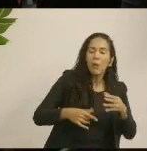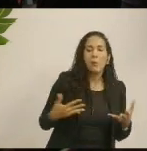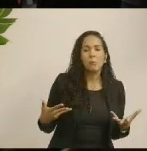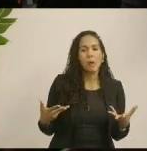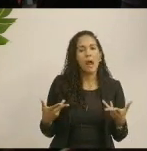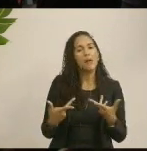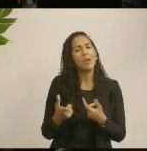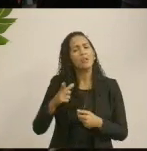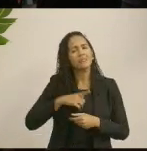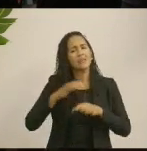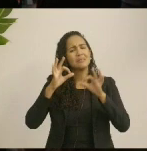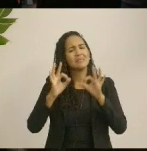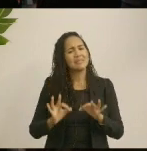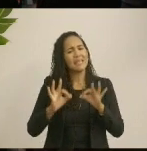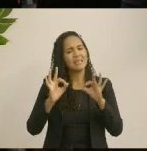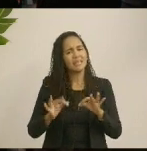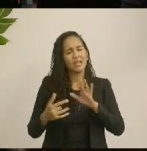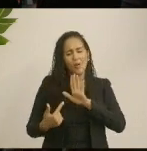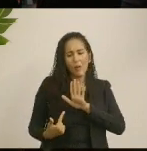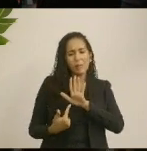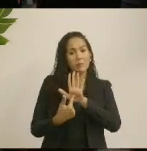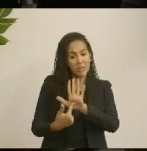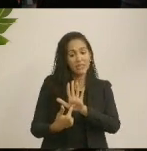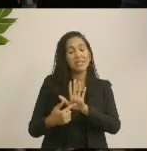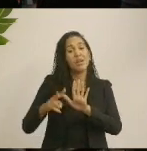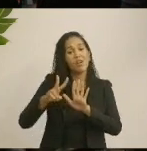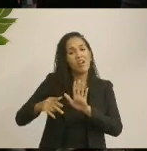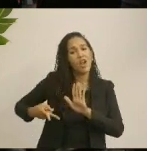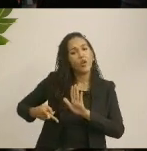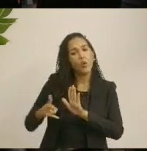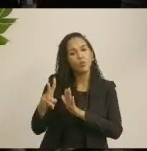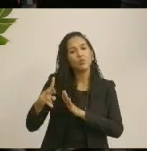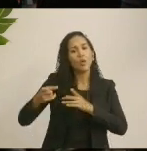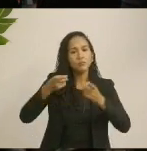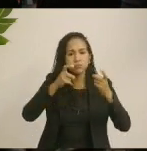them bilaterally. Again, we would also like to thank our